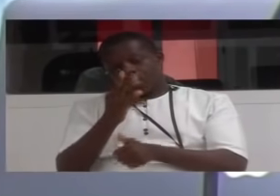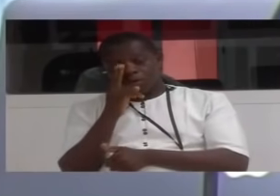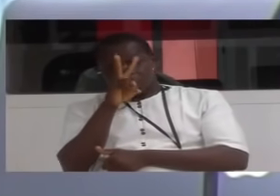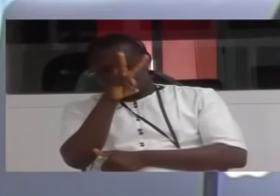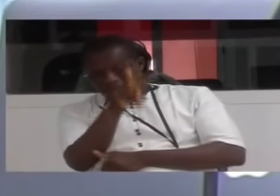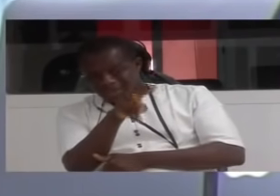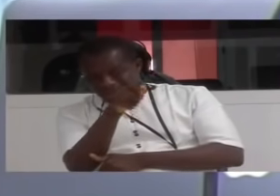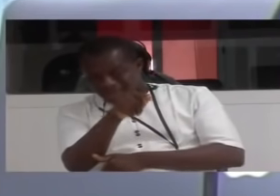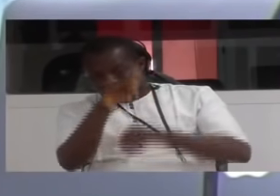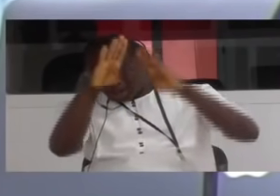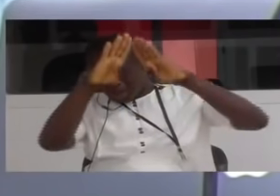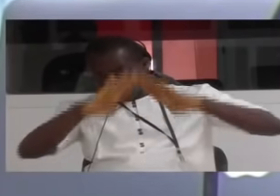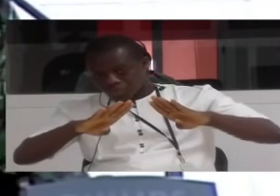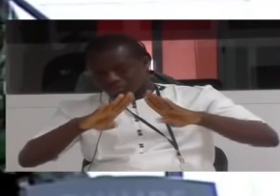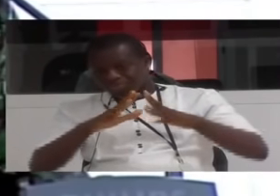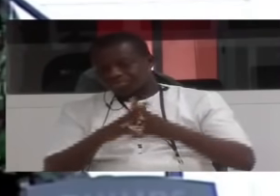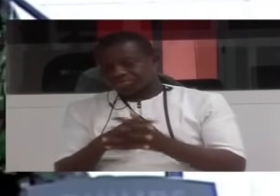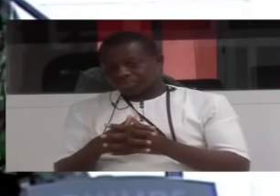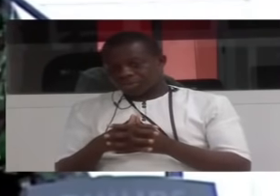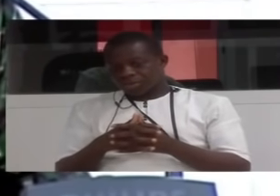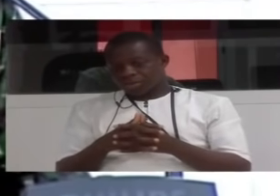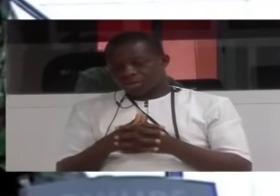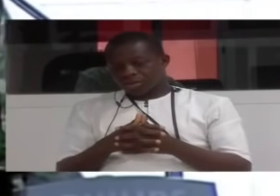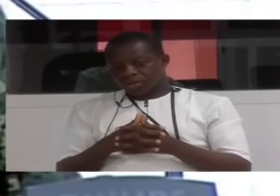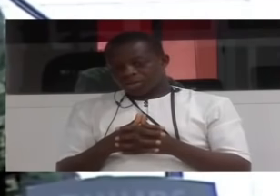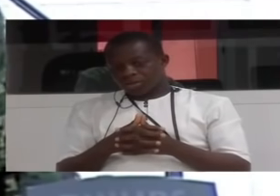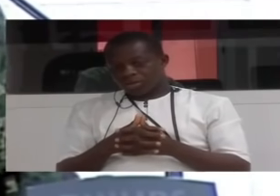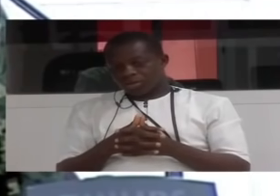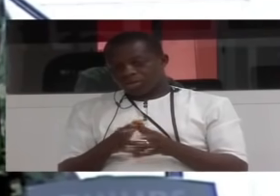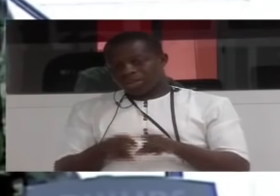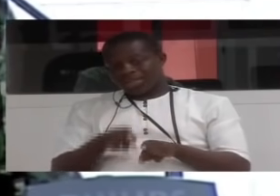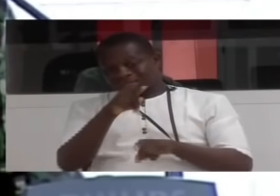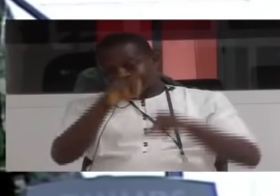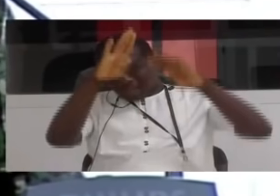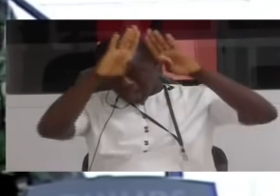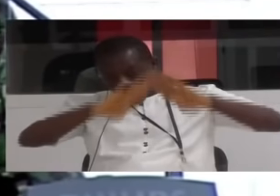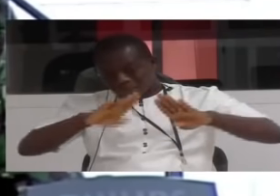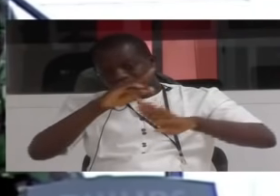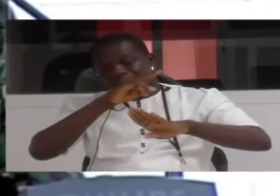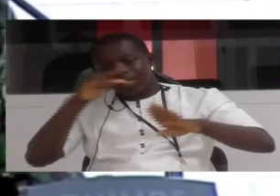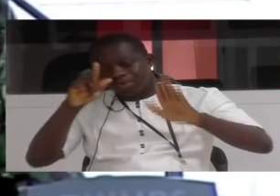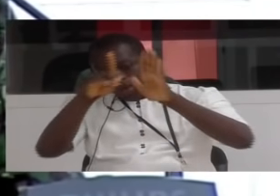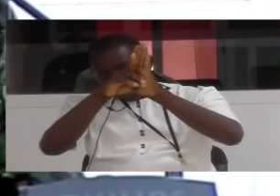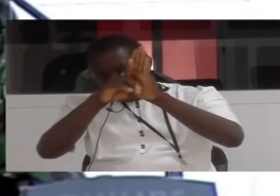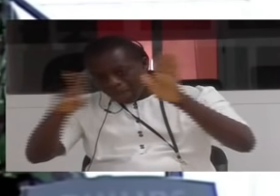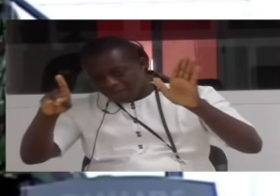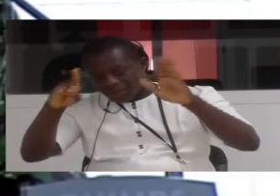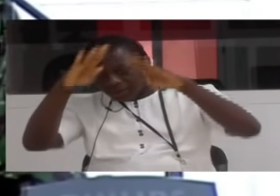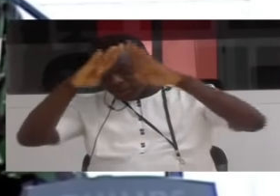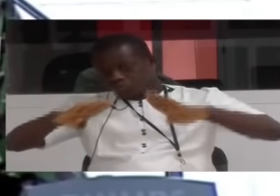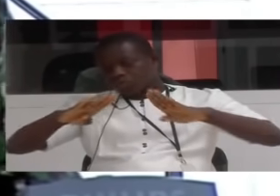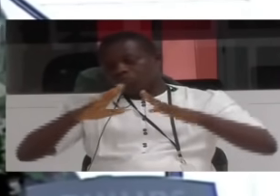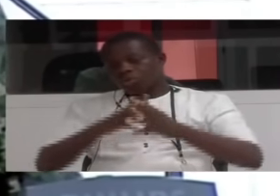Behind there was a shop there. He said to me, do you see this block? Nyimbuloko lem private block. He said to me, this block is the private